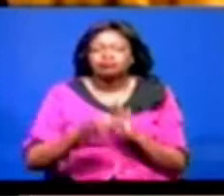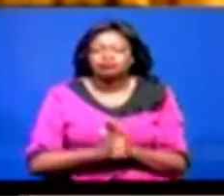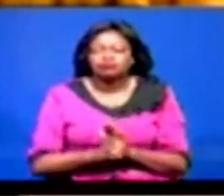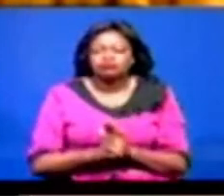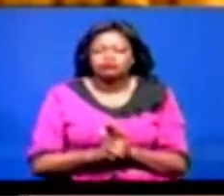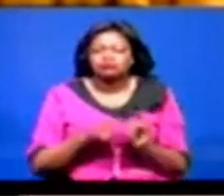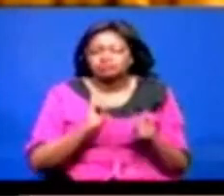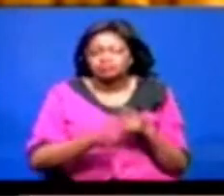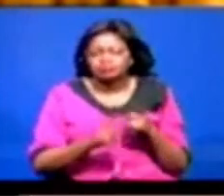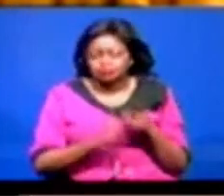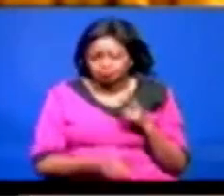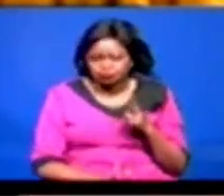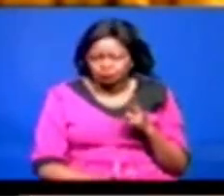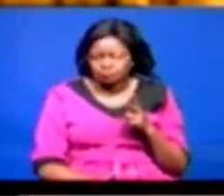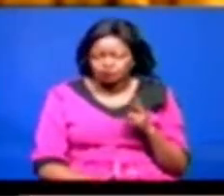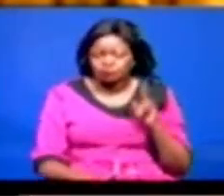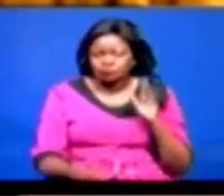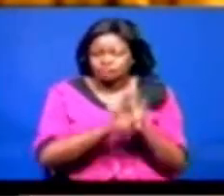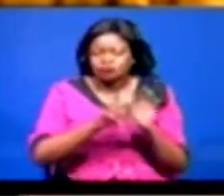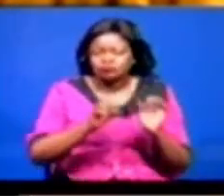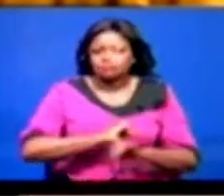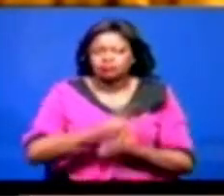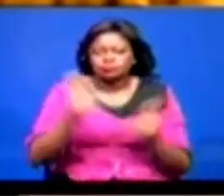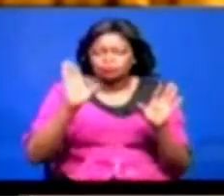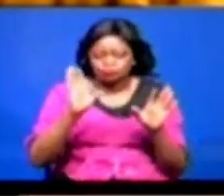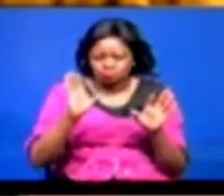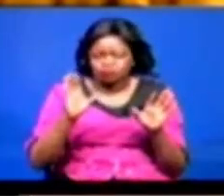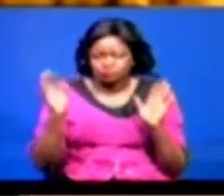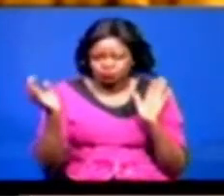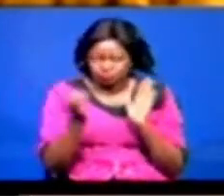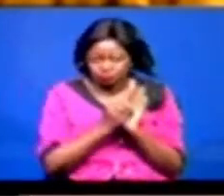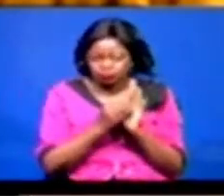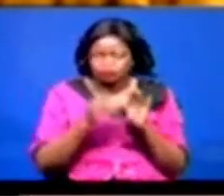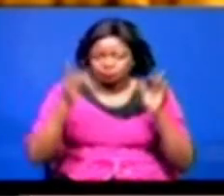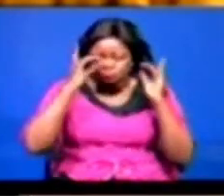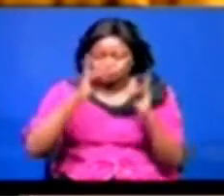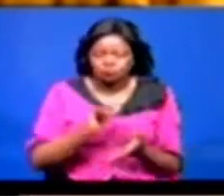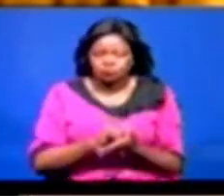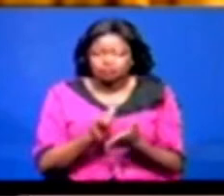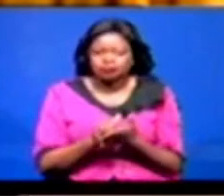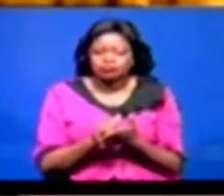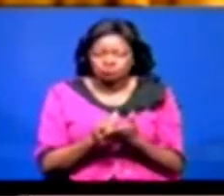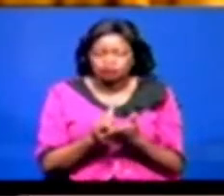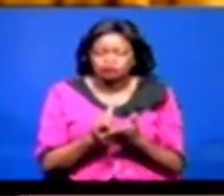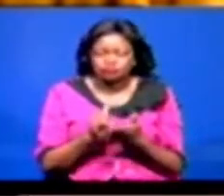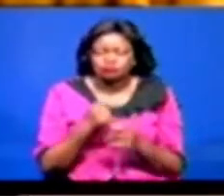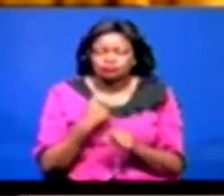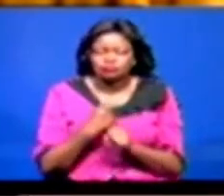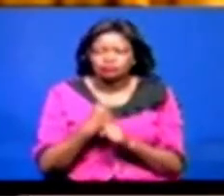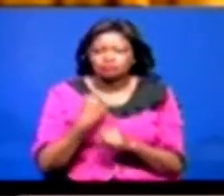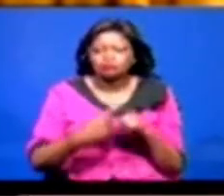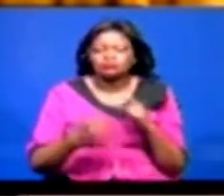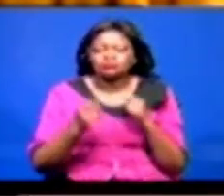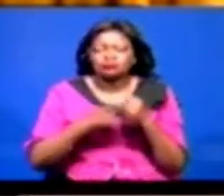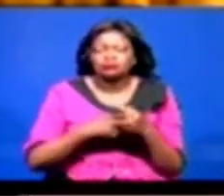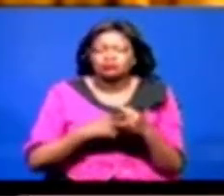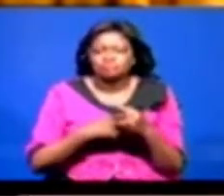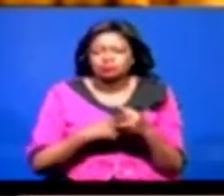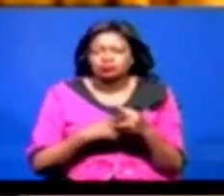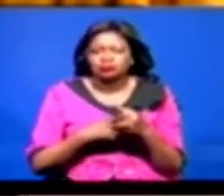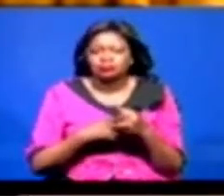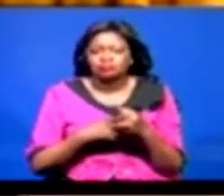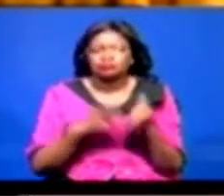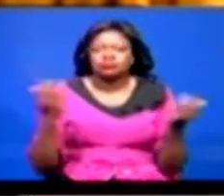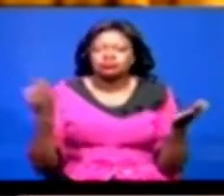Two, the law is clear, and I set out in the decision that my ladies and my lords made in 2017 too, where you